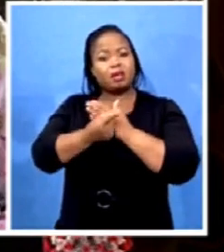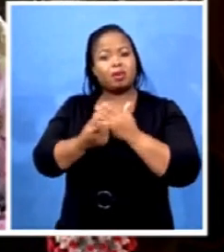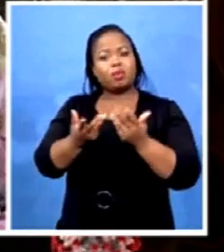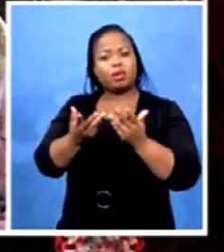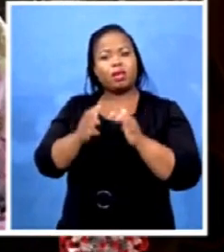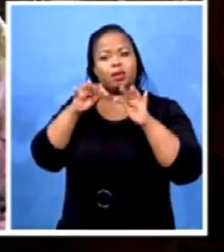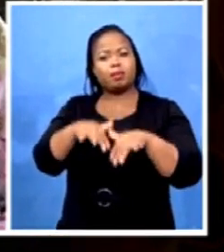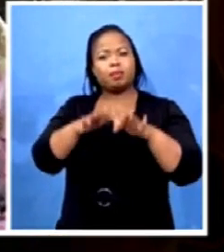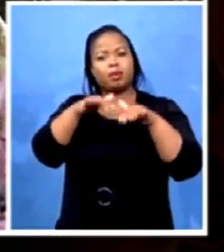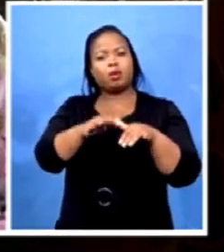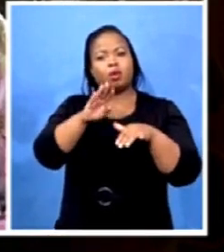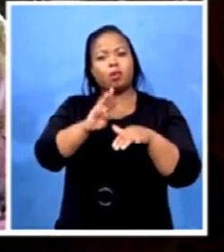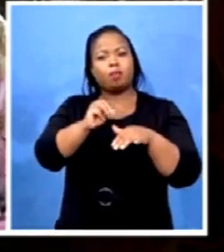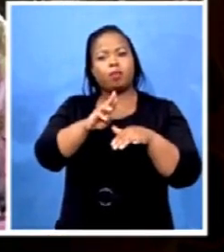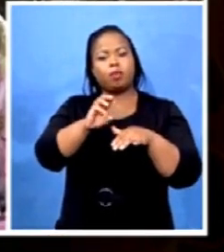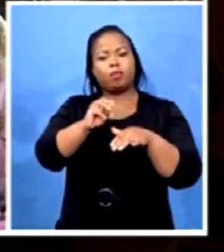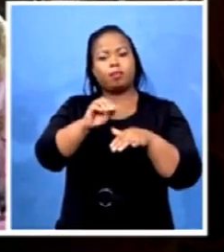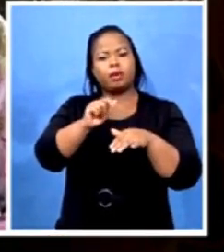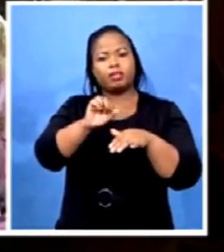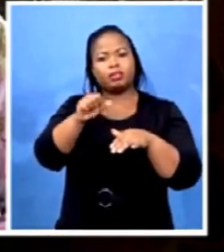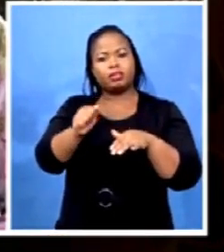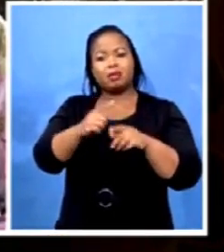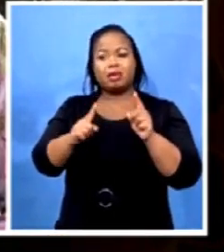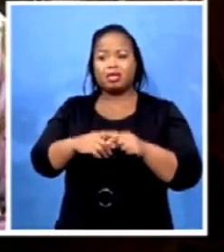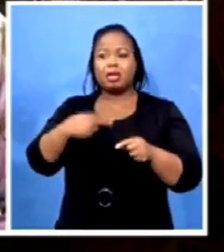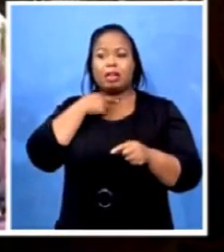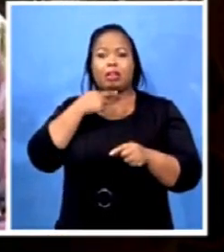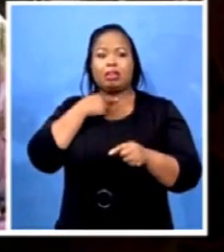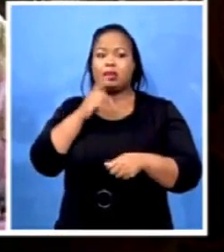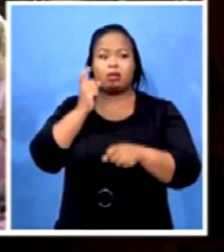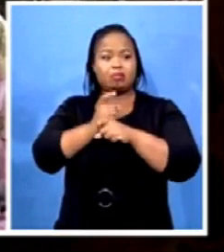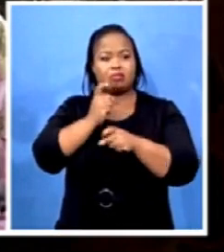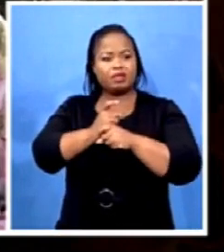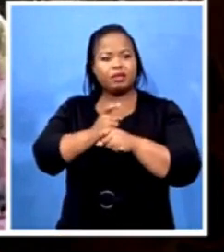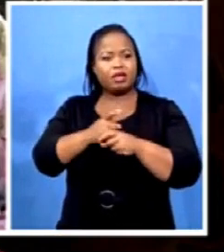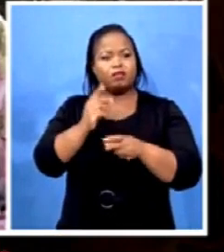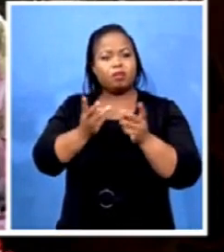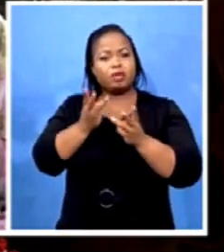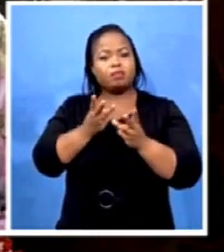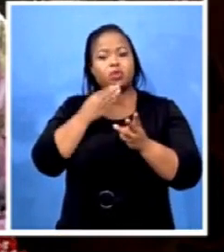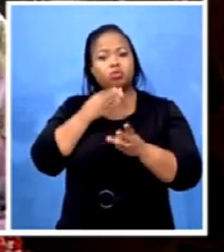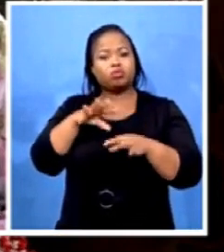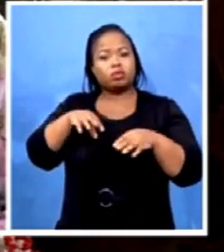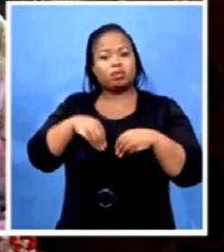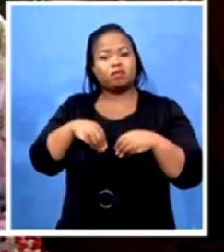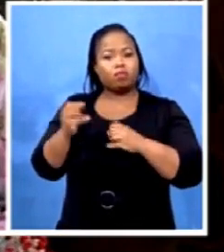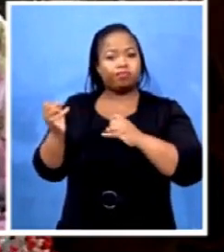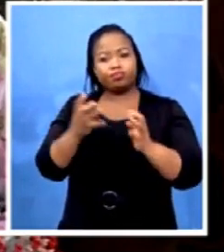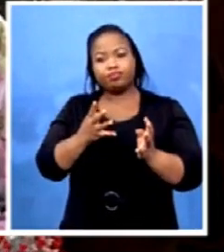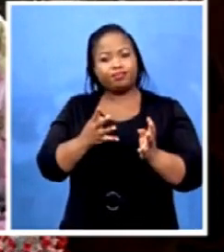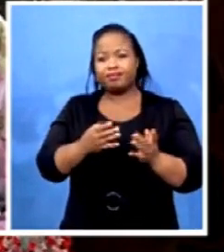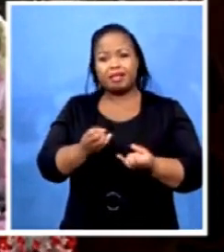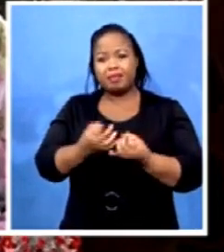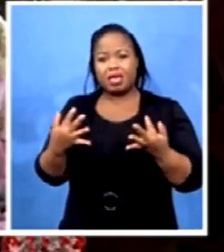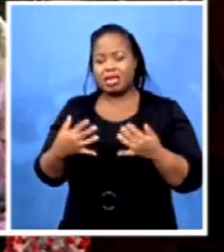the government's struggling to get people to buy in to come for the mass testing. Most of them worry that they do not have money